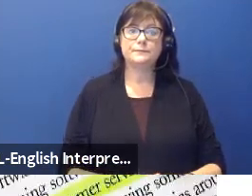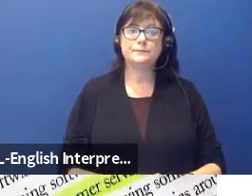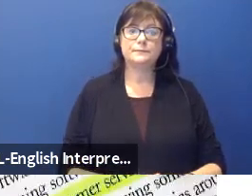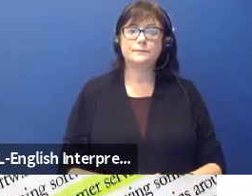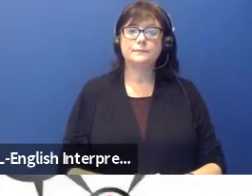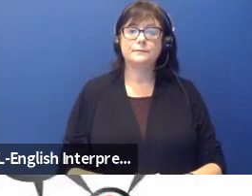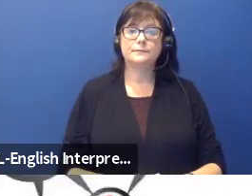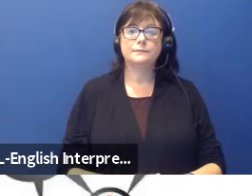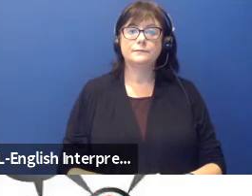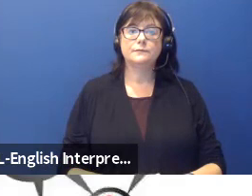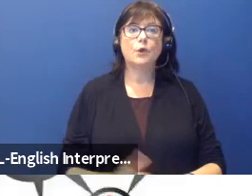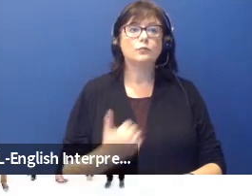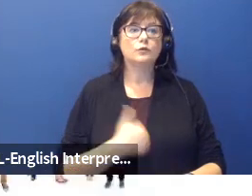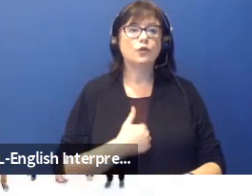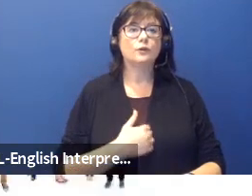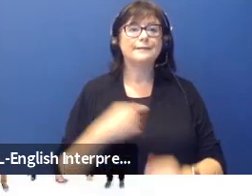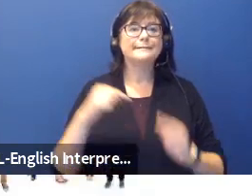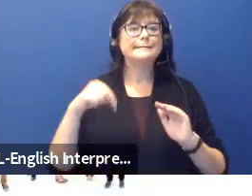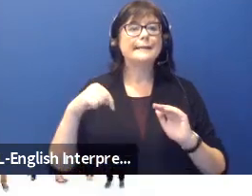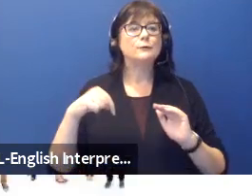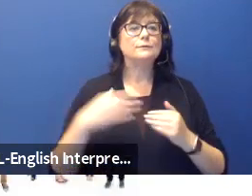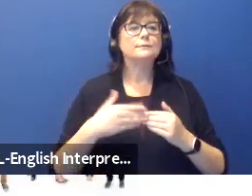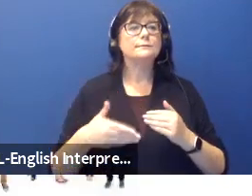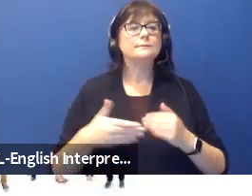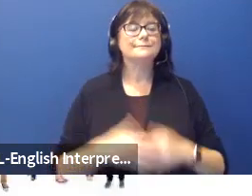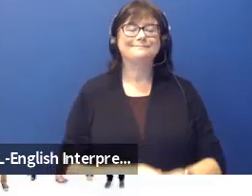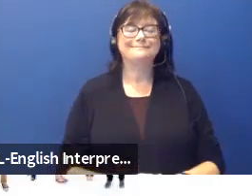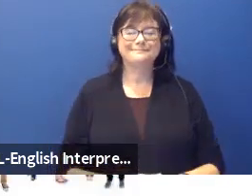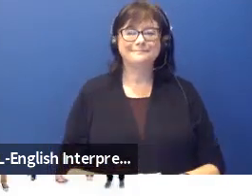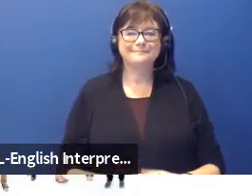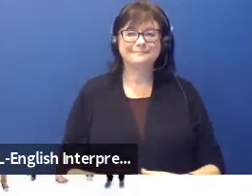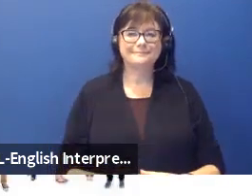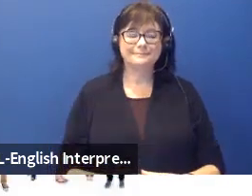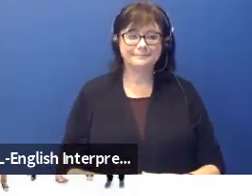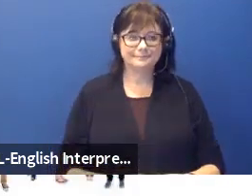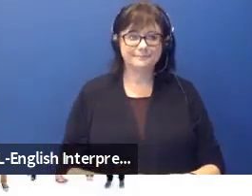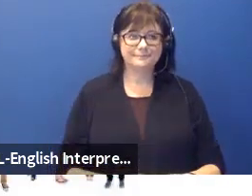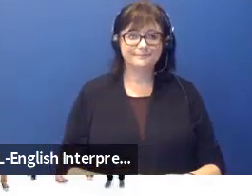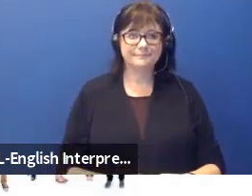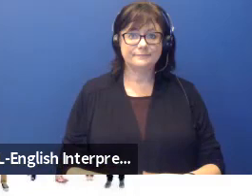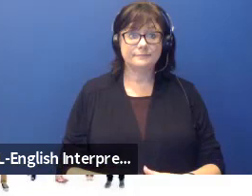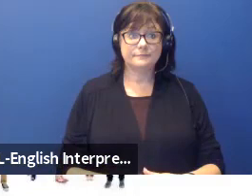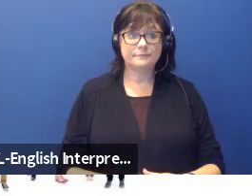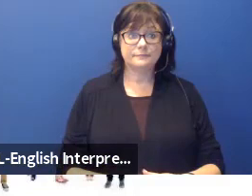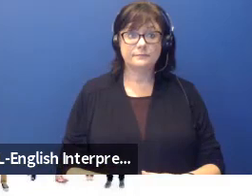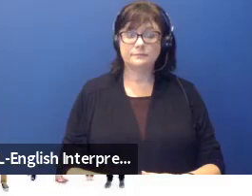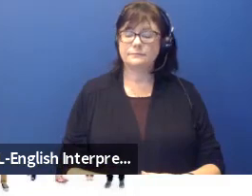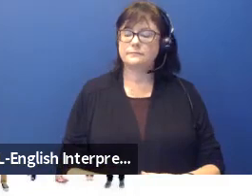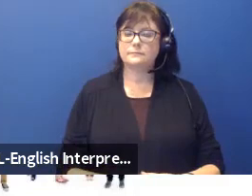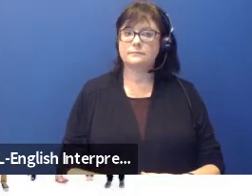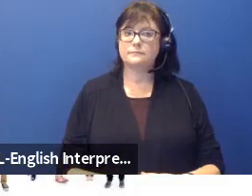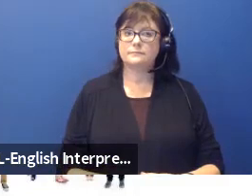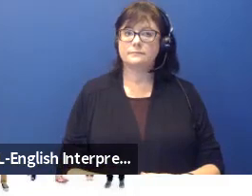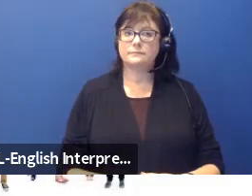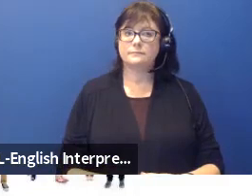Oops, sorry, I went down instead of up instead of down. So you really, really do, I'm gonna emphasize this one more time,